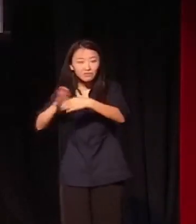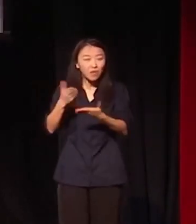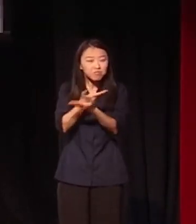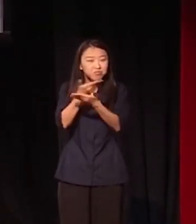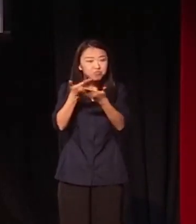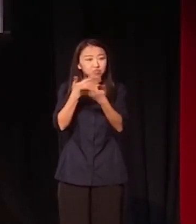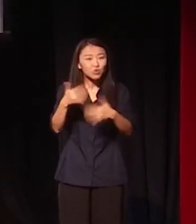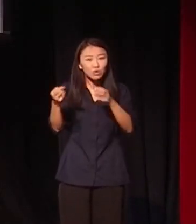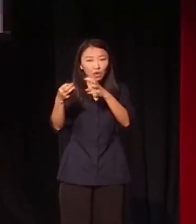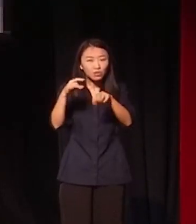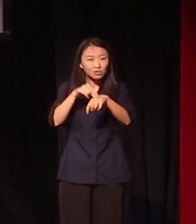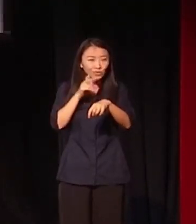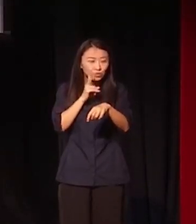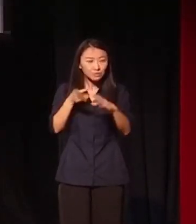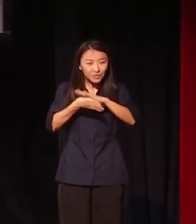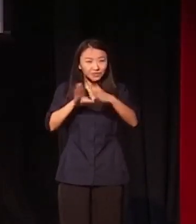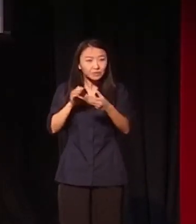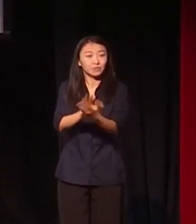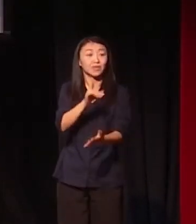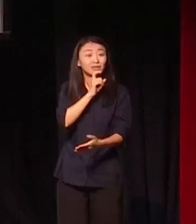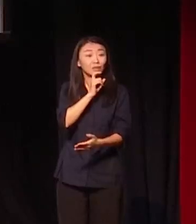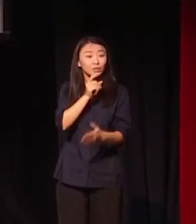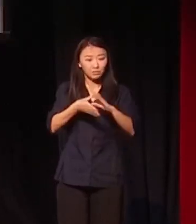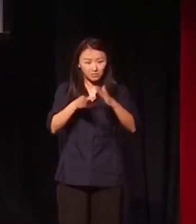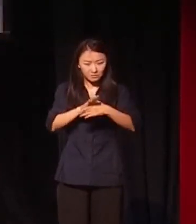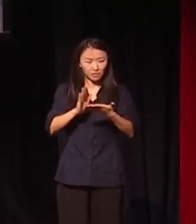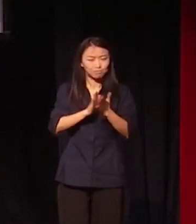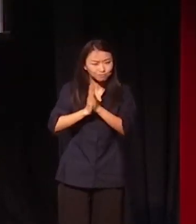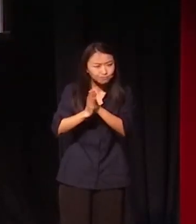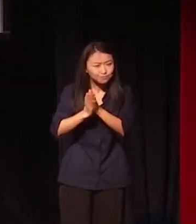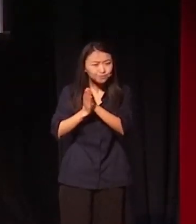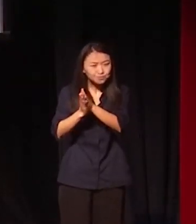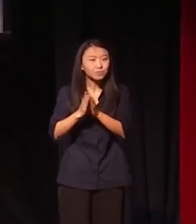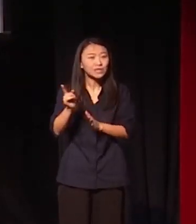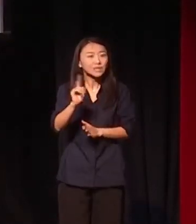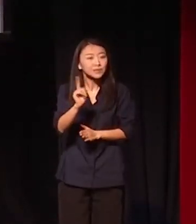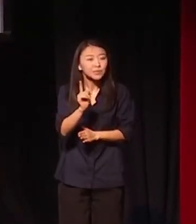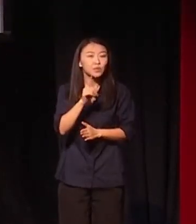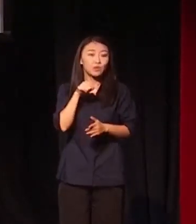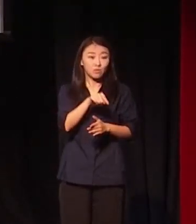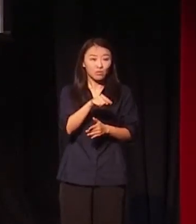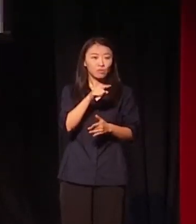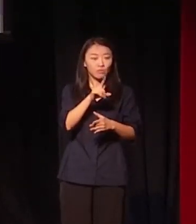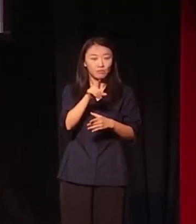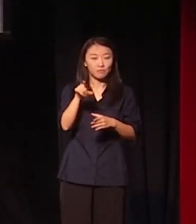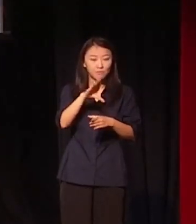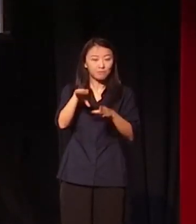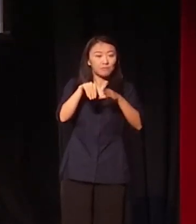us, when we think about intercultural mediation, that can actually encompass, it's a nice way, I think, to